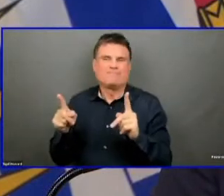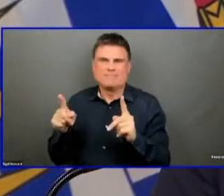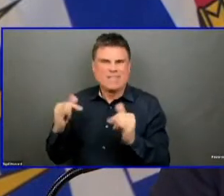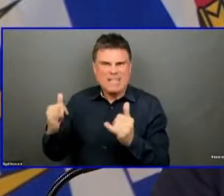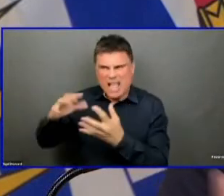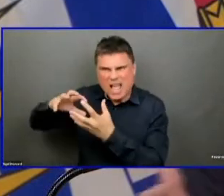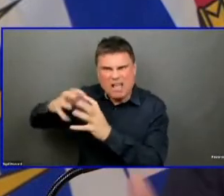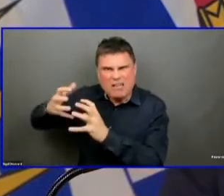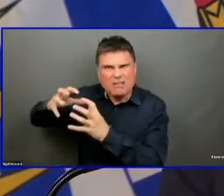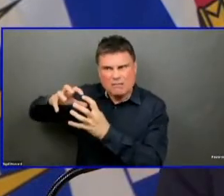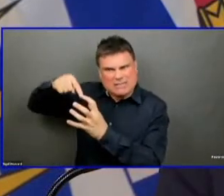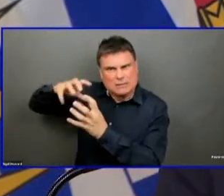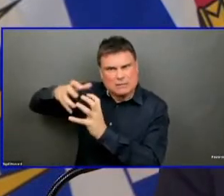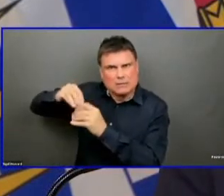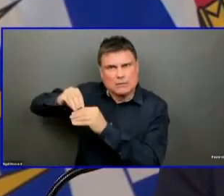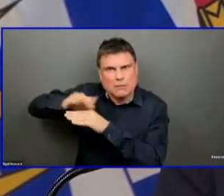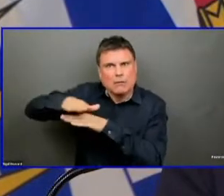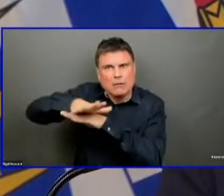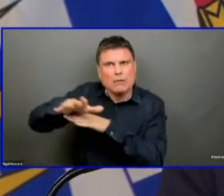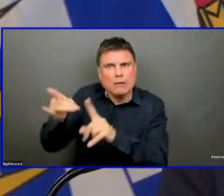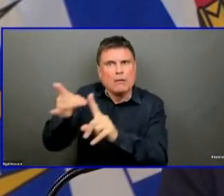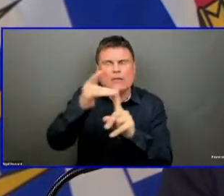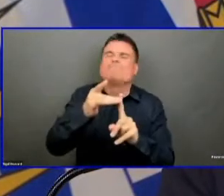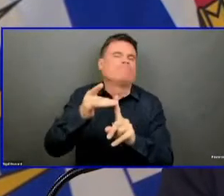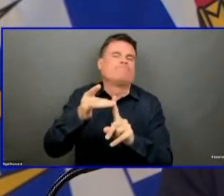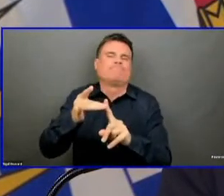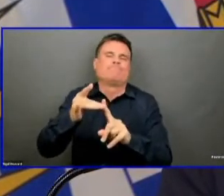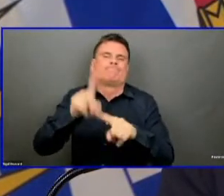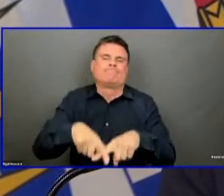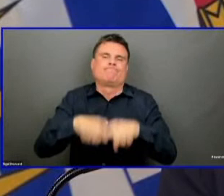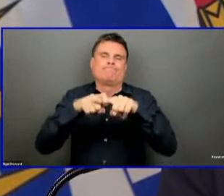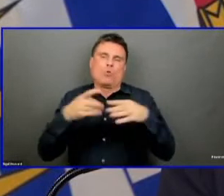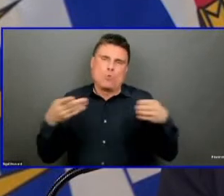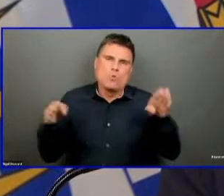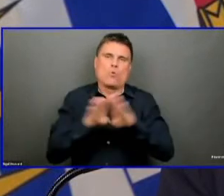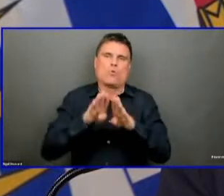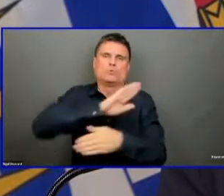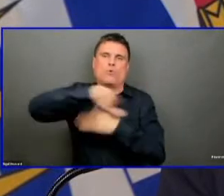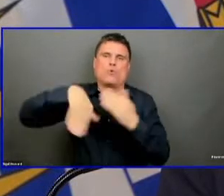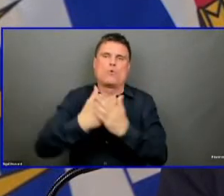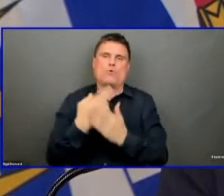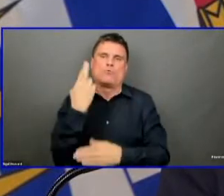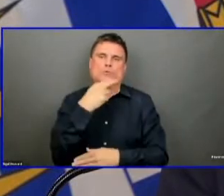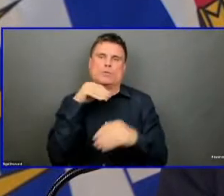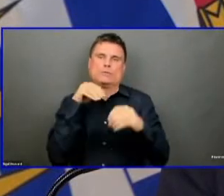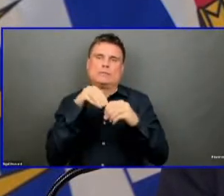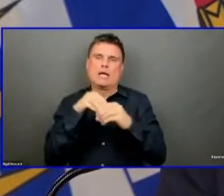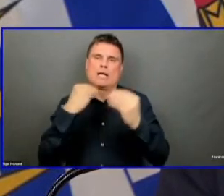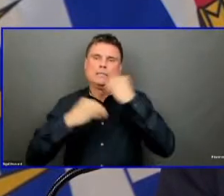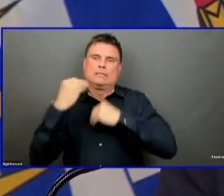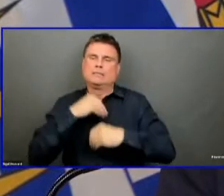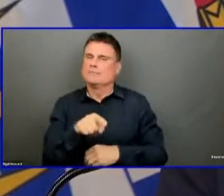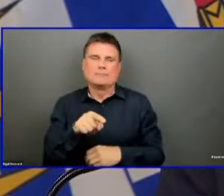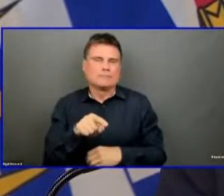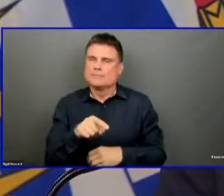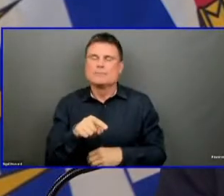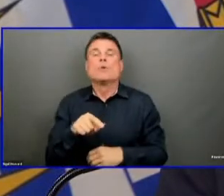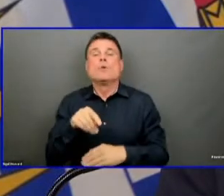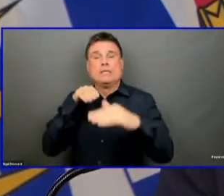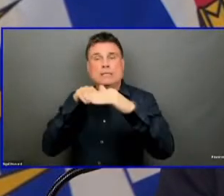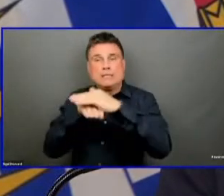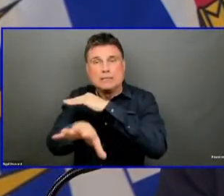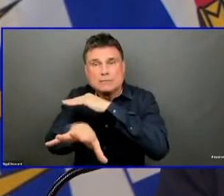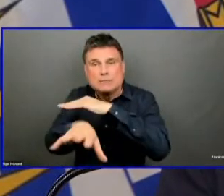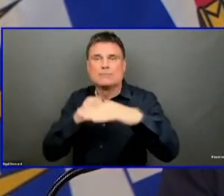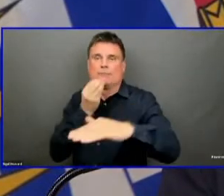we moved and mitigated that by having takeaway and outdoor dining only. So the risk is not zero if you're sitting